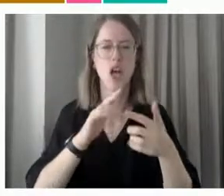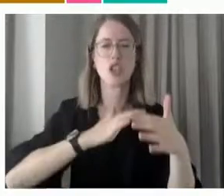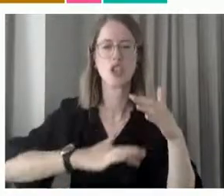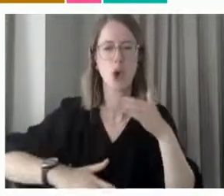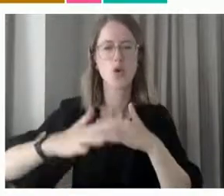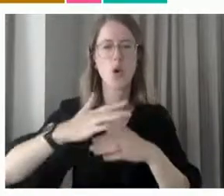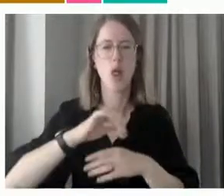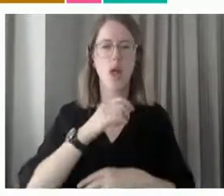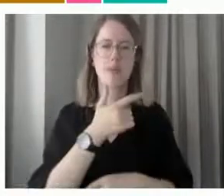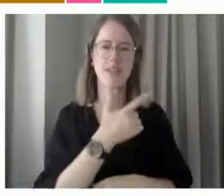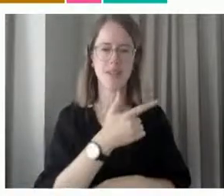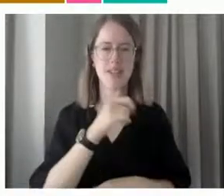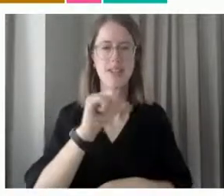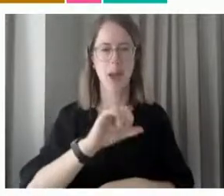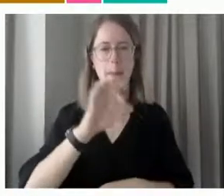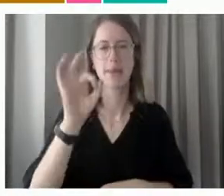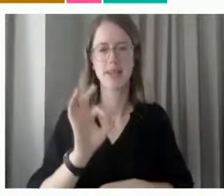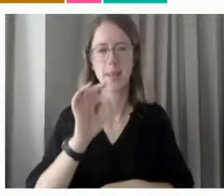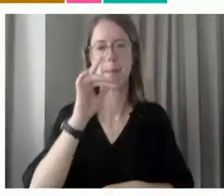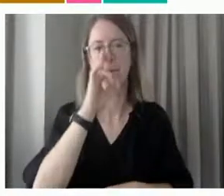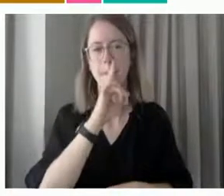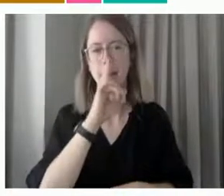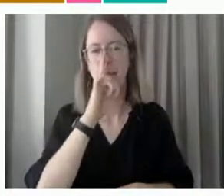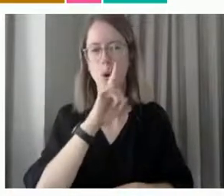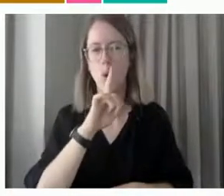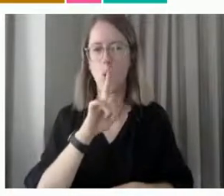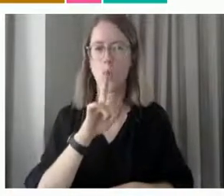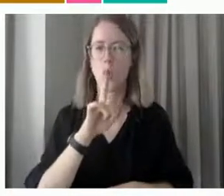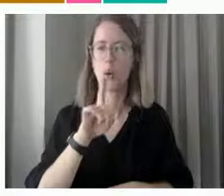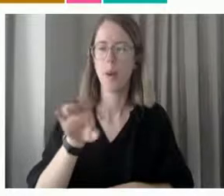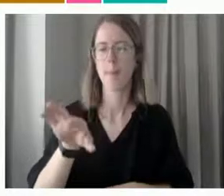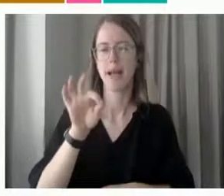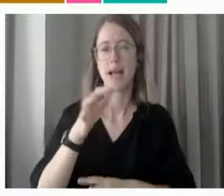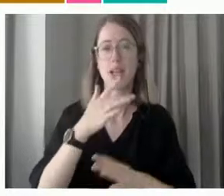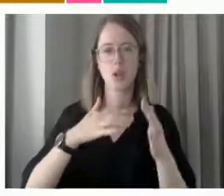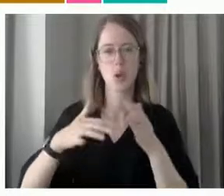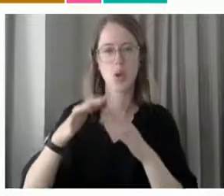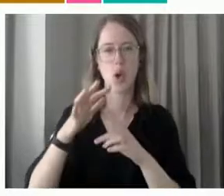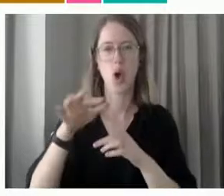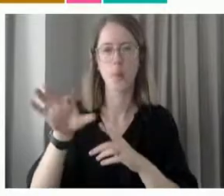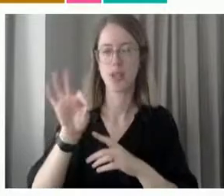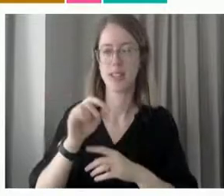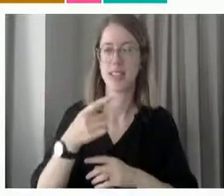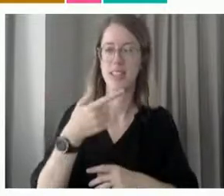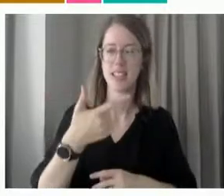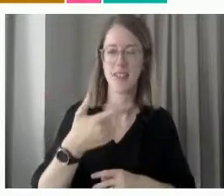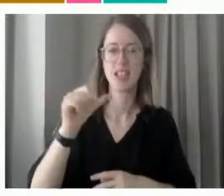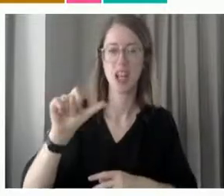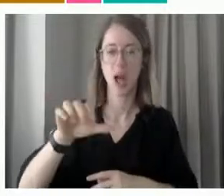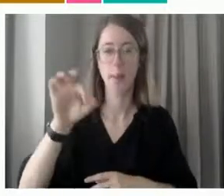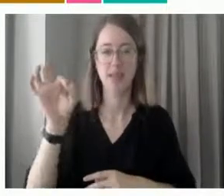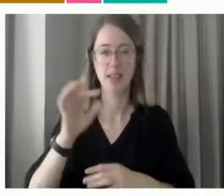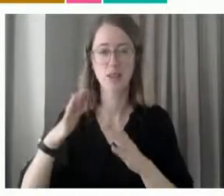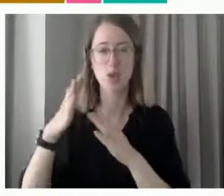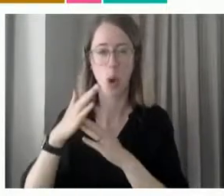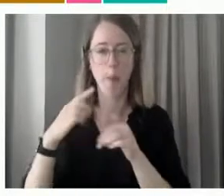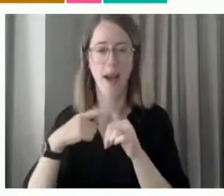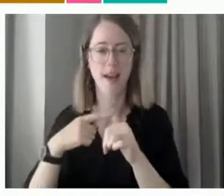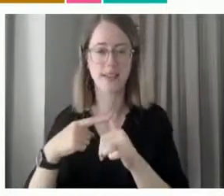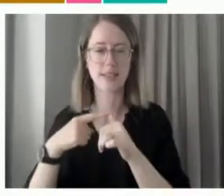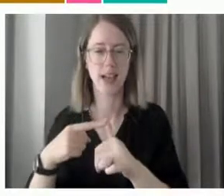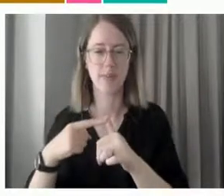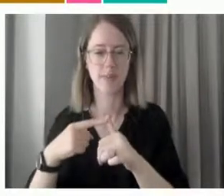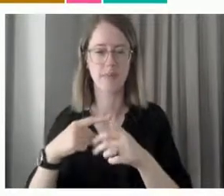79%. Like, so this is people who've picked at least one of the social options is 79%. It's the top answer. And then you